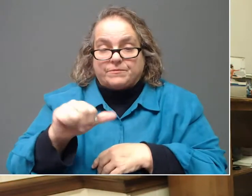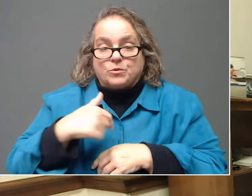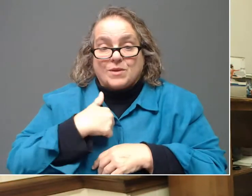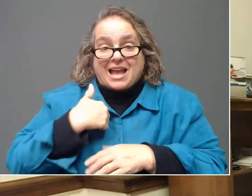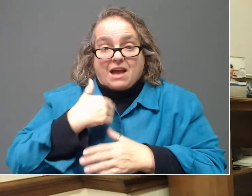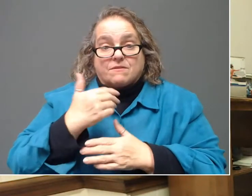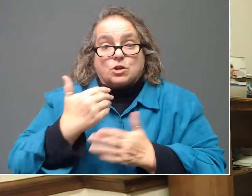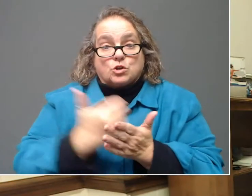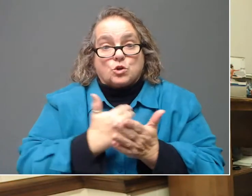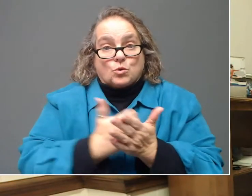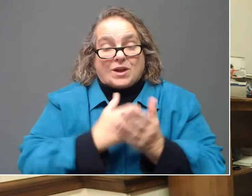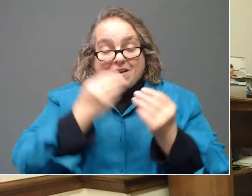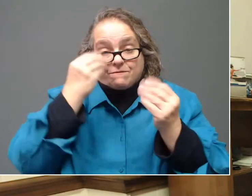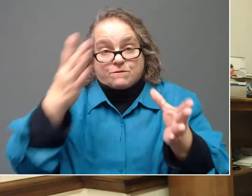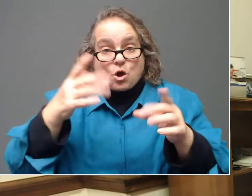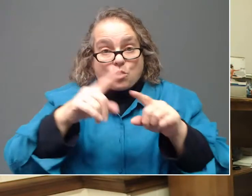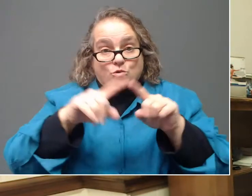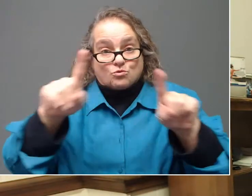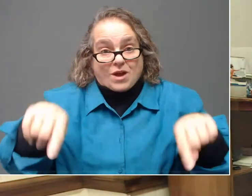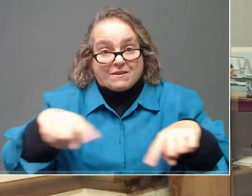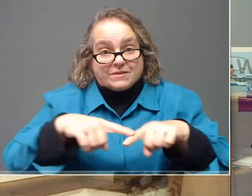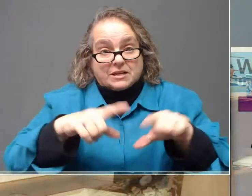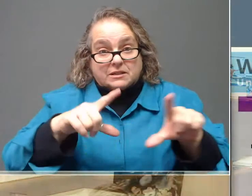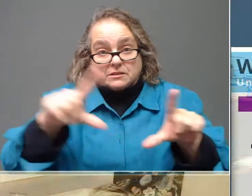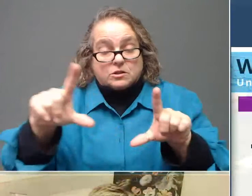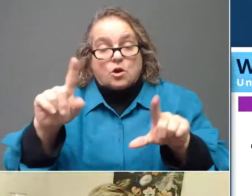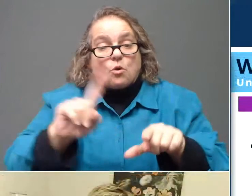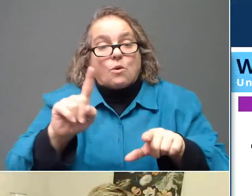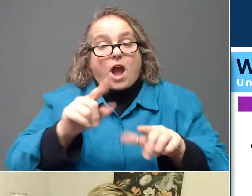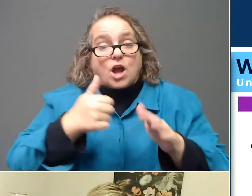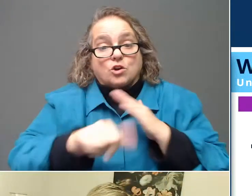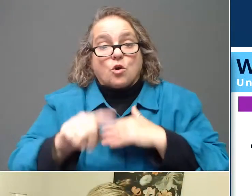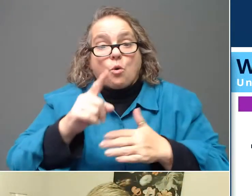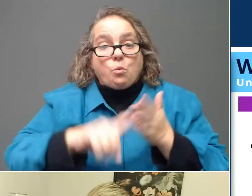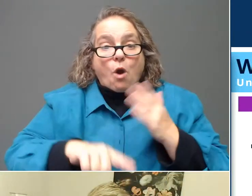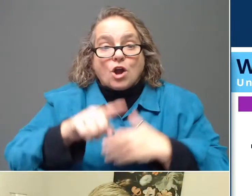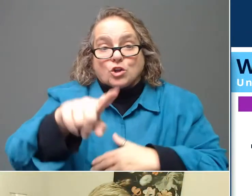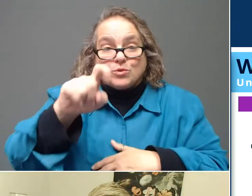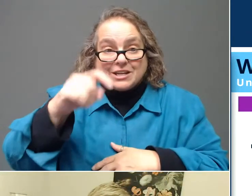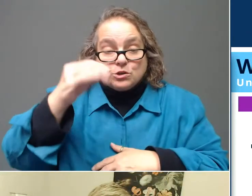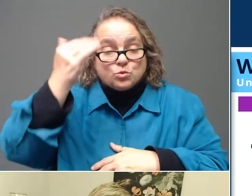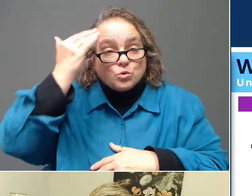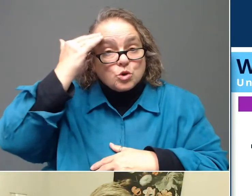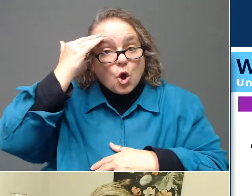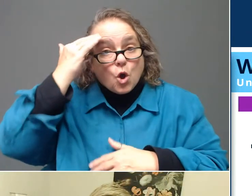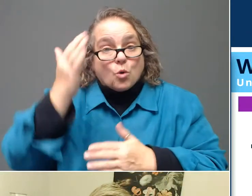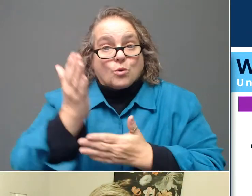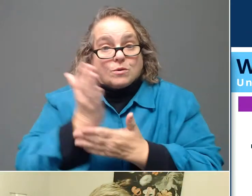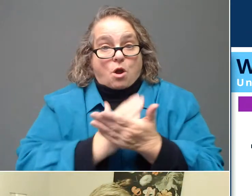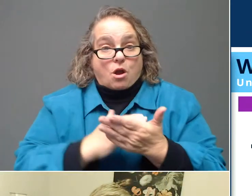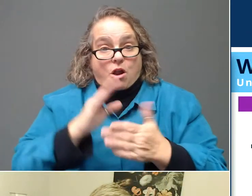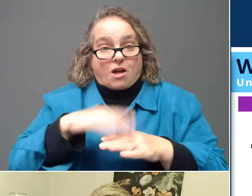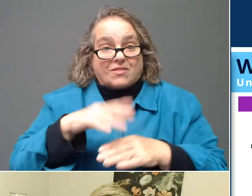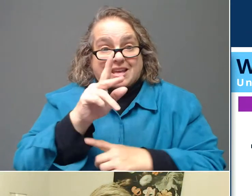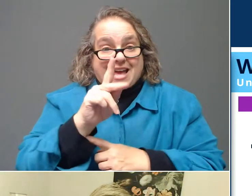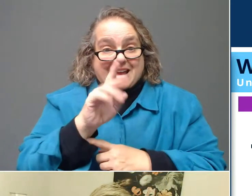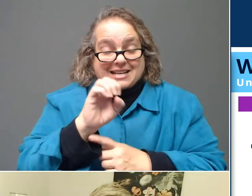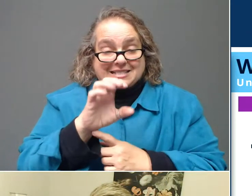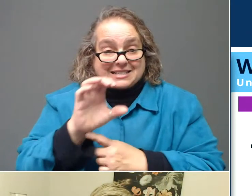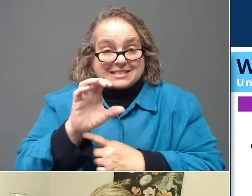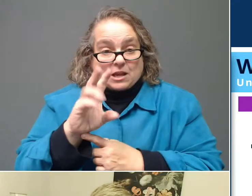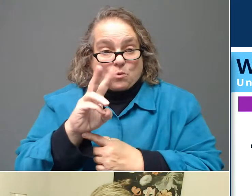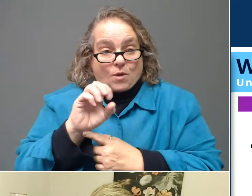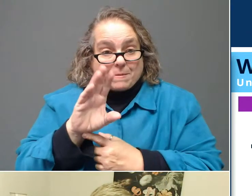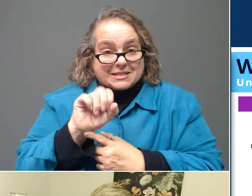to, that will be under the What You Need to Know section on the KCC website. this is what it looks like. I know it's a lot